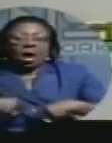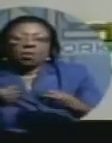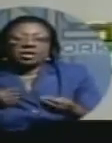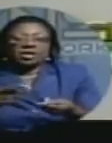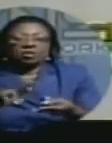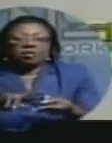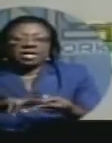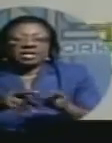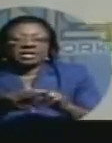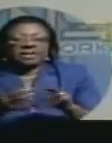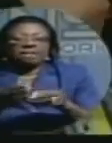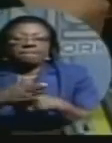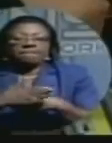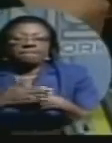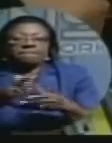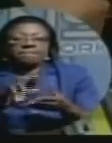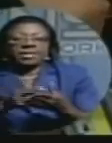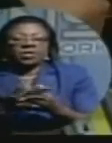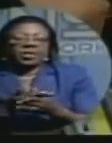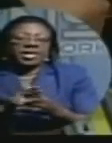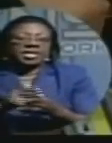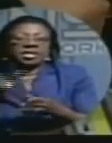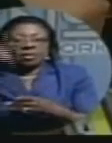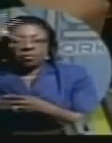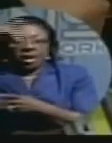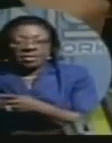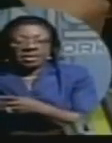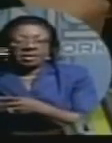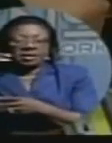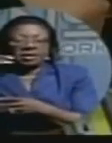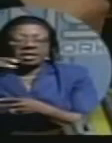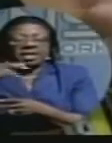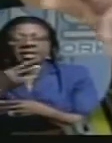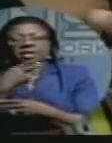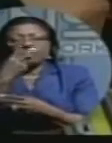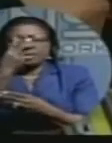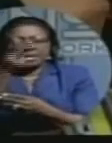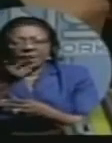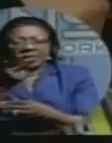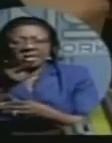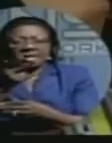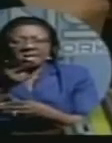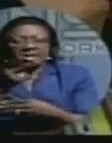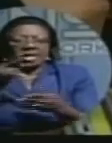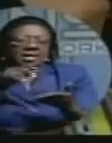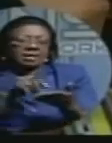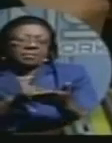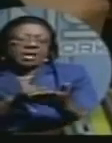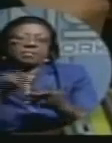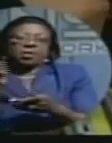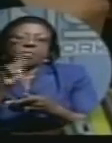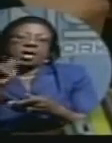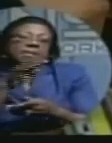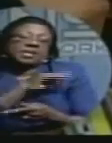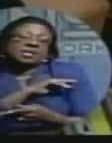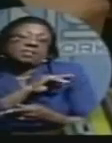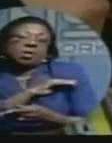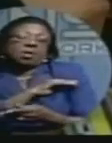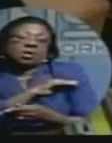Minister and Moss become strained? I think you would have seen a public announcement that I saw where Mr.